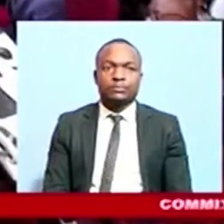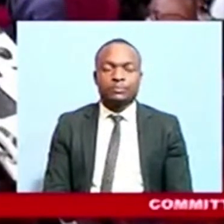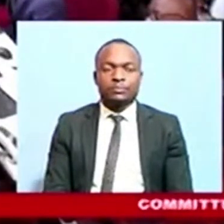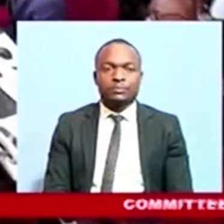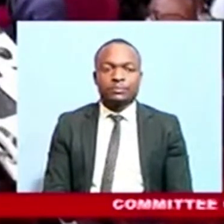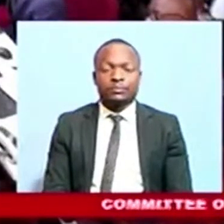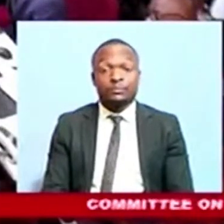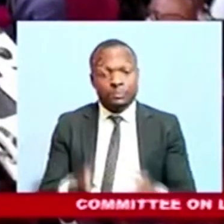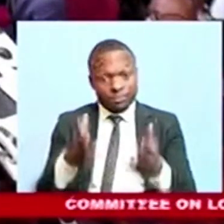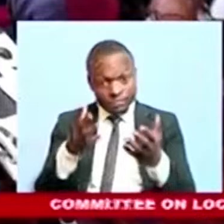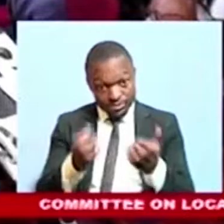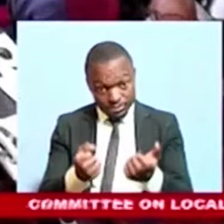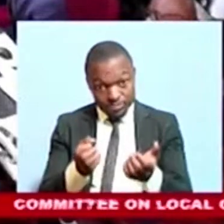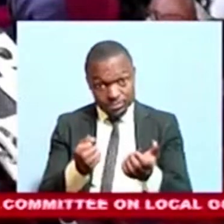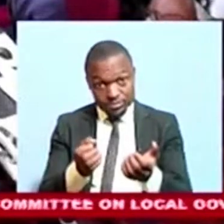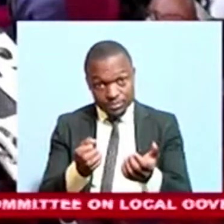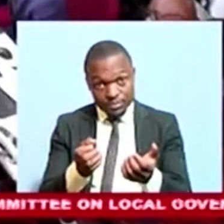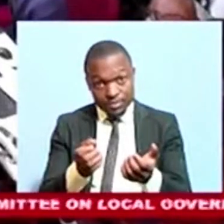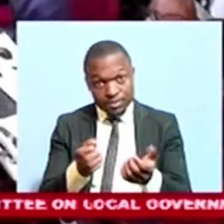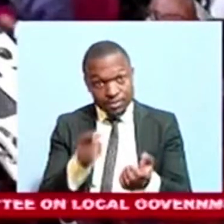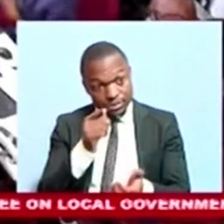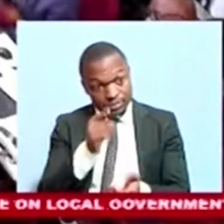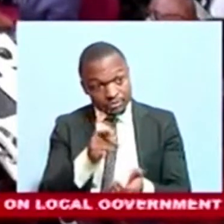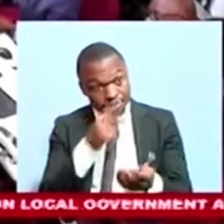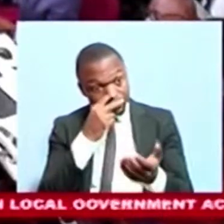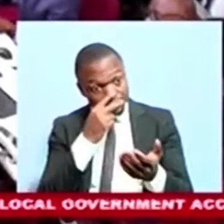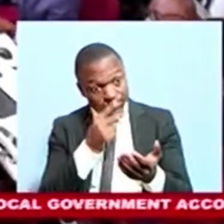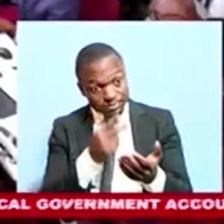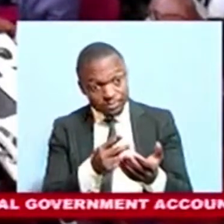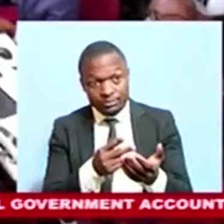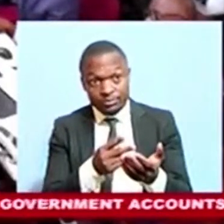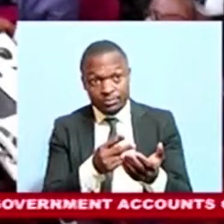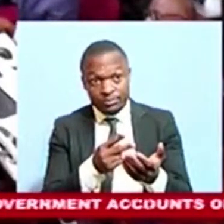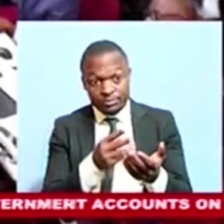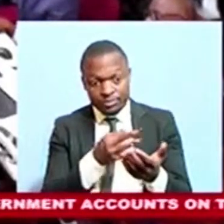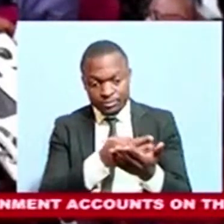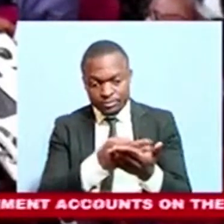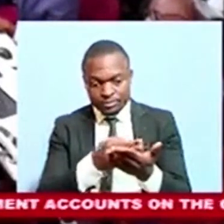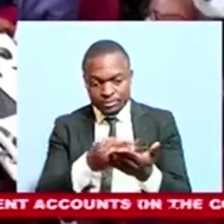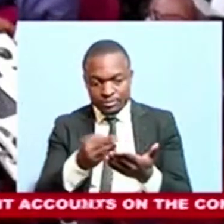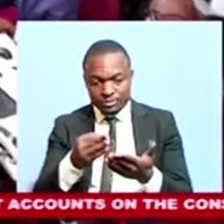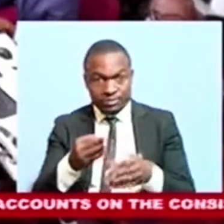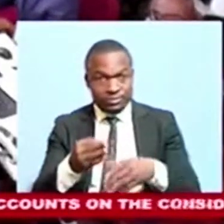I want to take you to the failure to spend.